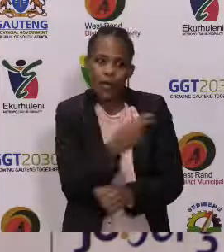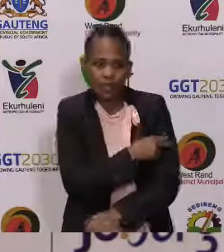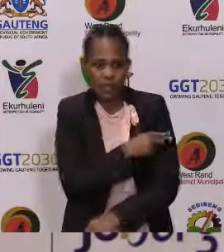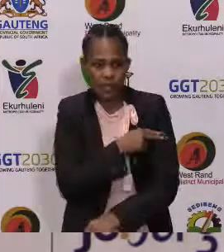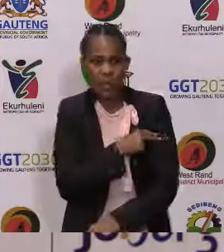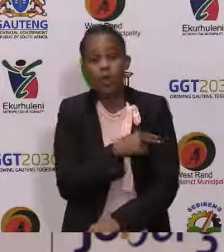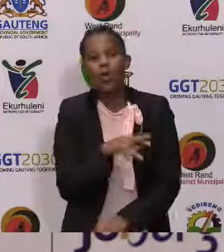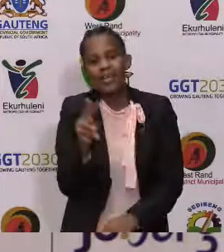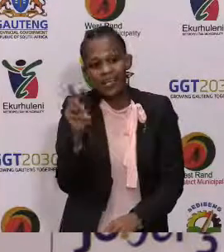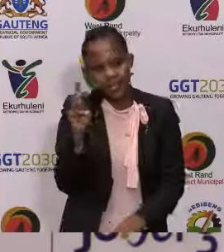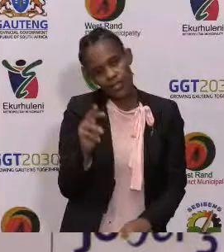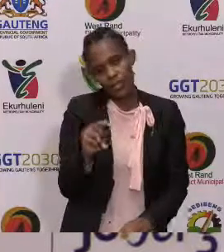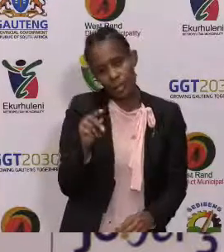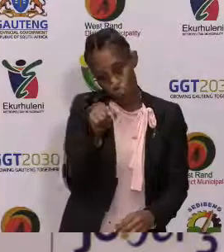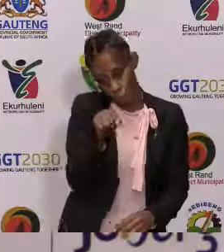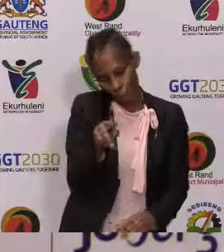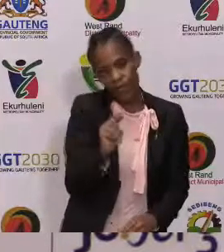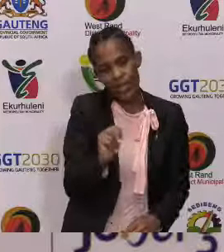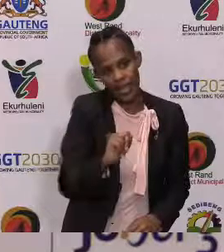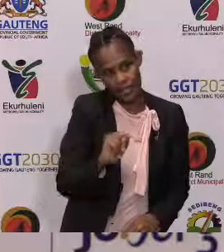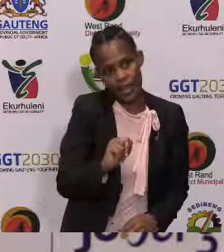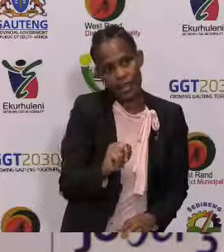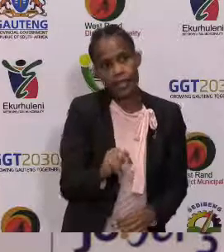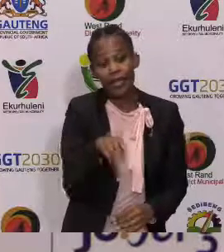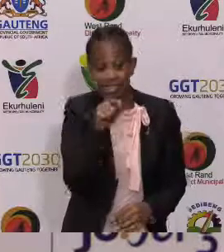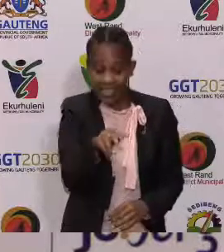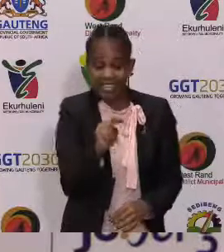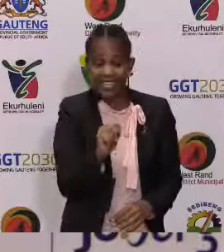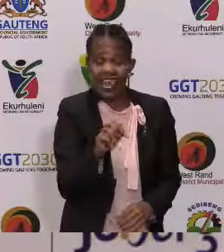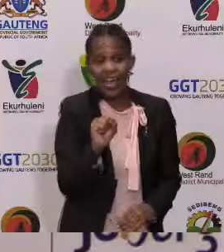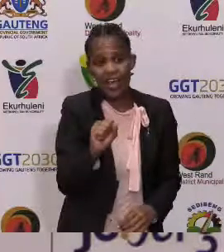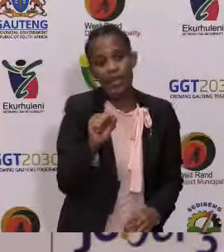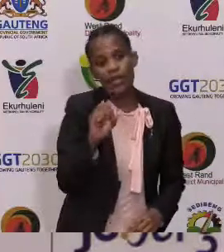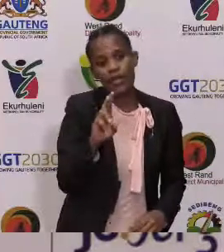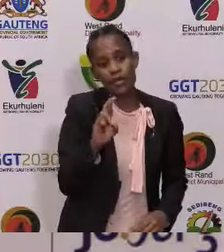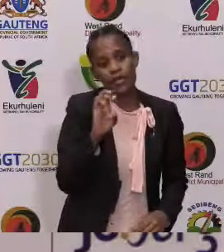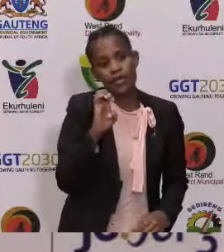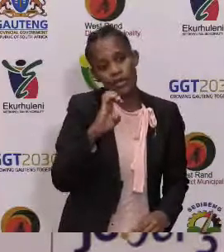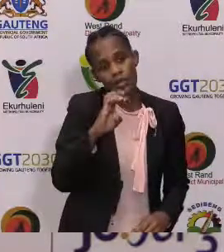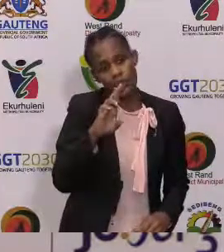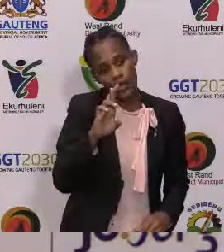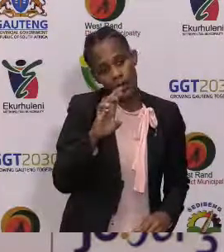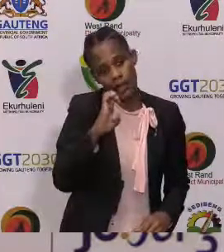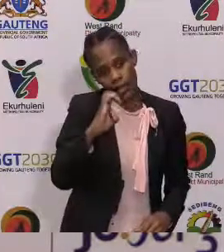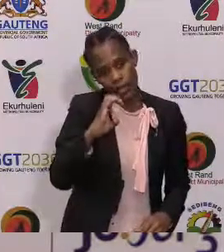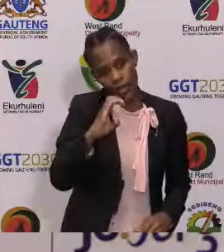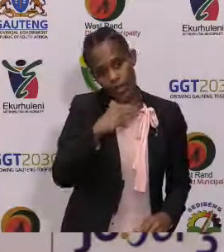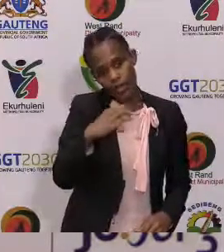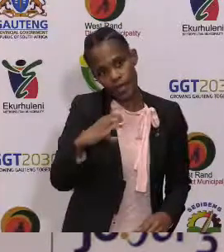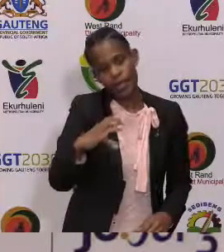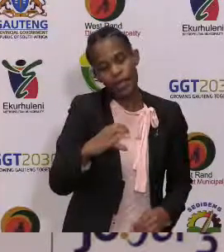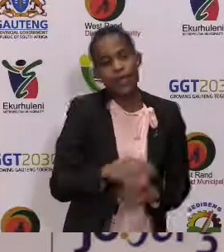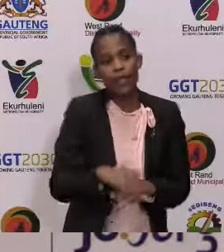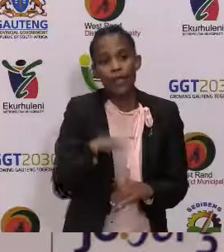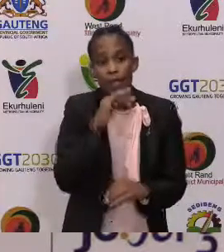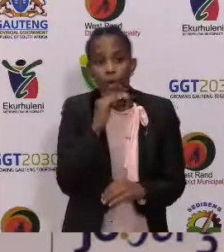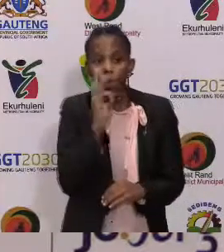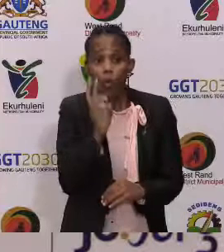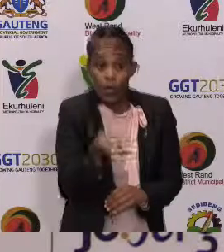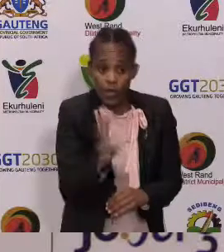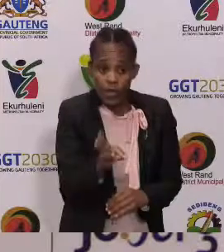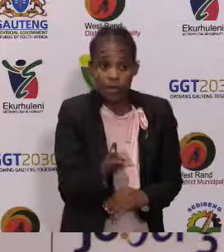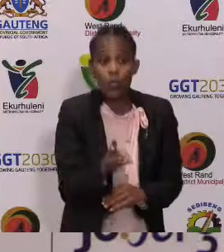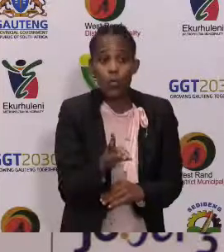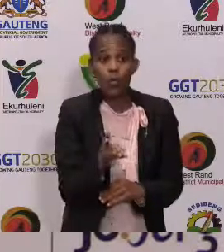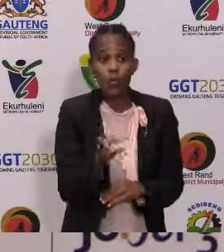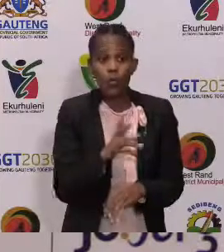And it helped us a lot. Nasrec helped us a lot. At the moment, if you ask a question, will you need